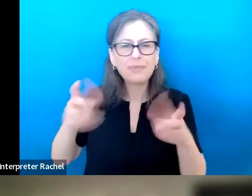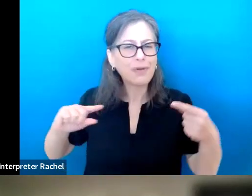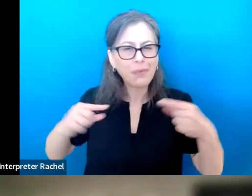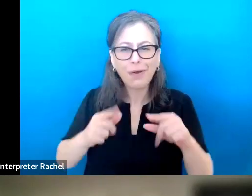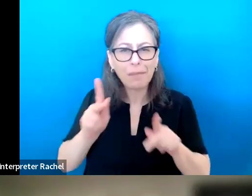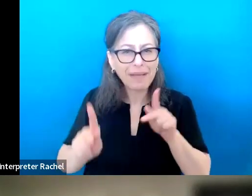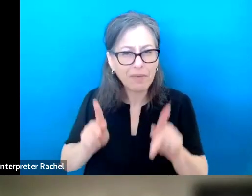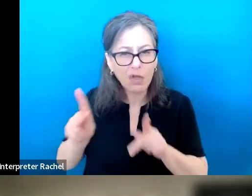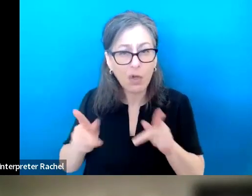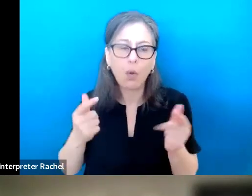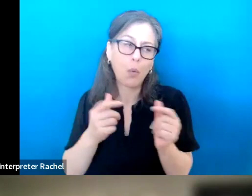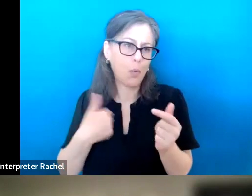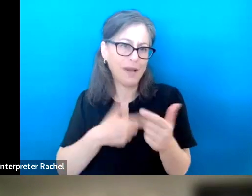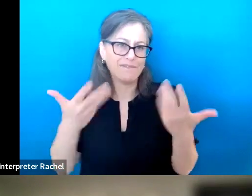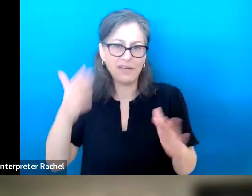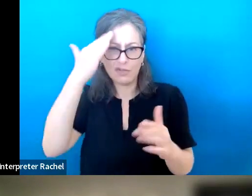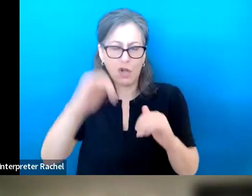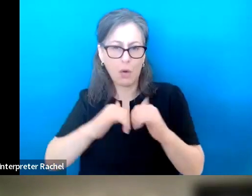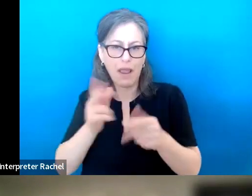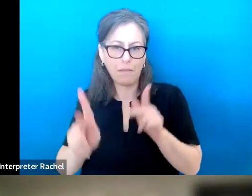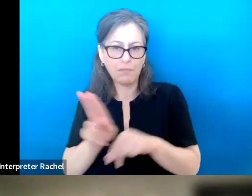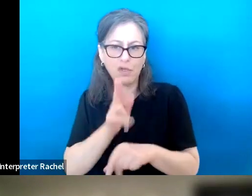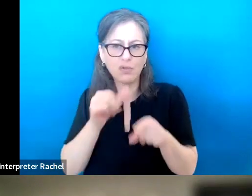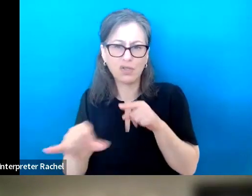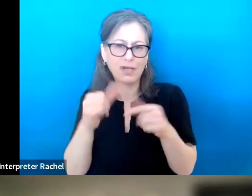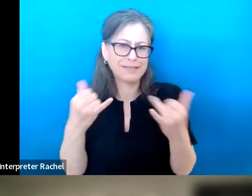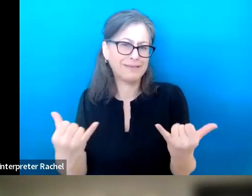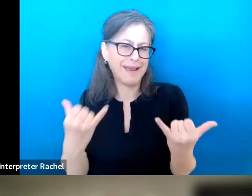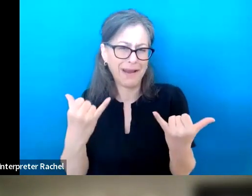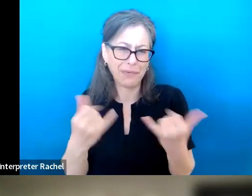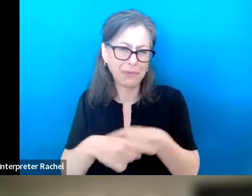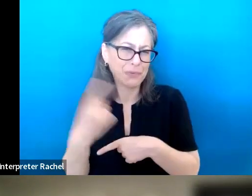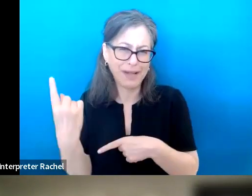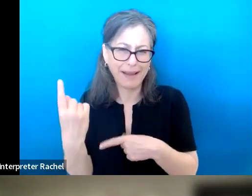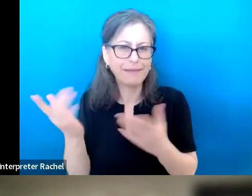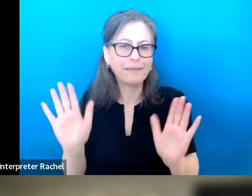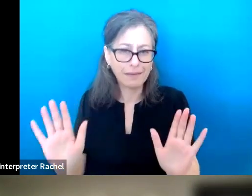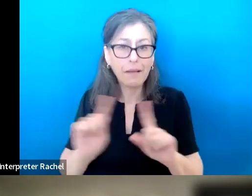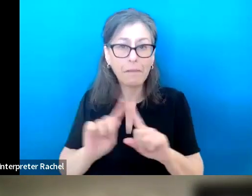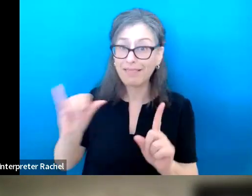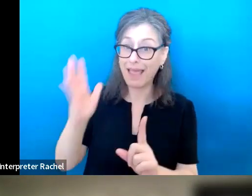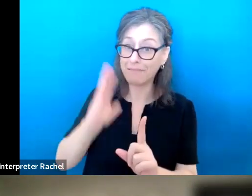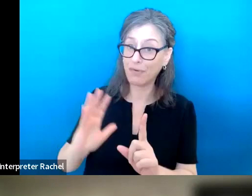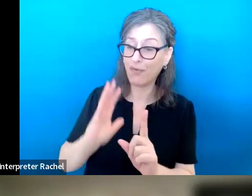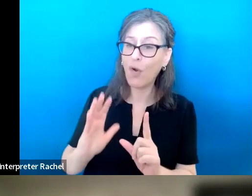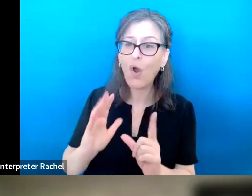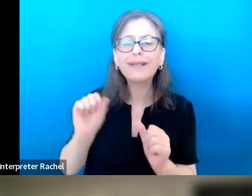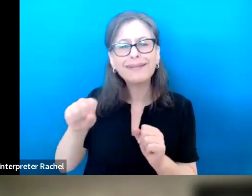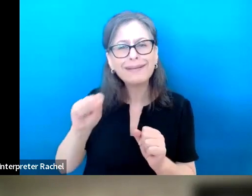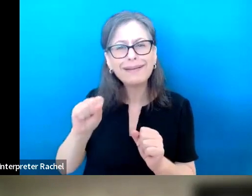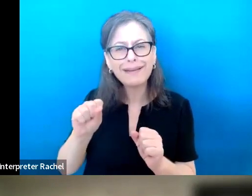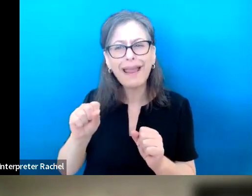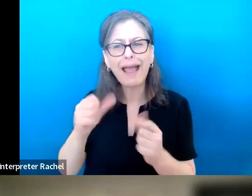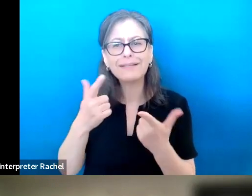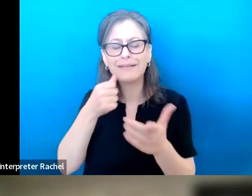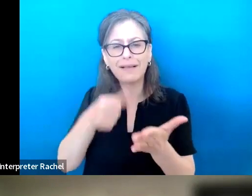sometimes, obviously we all know how people use curse words nowadays, right? In that moment, yes, okay, of course the letters are